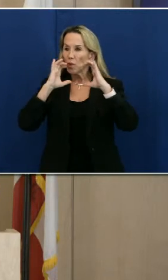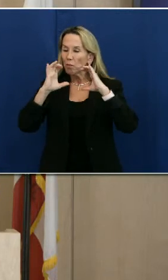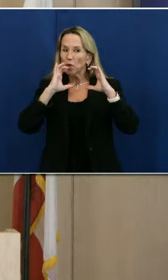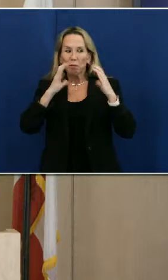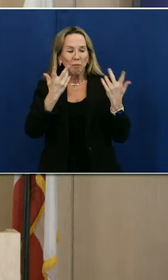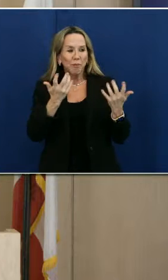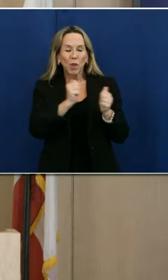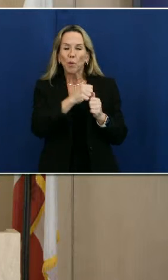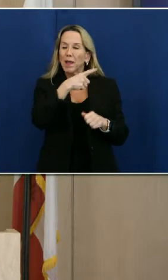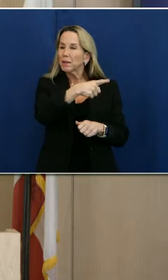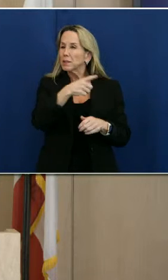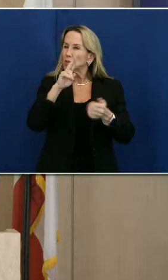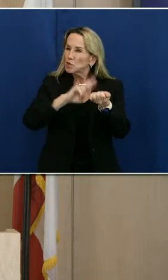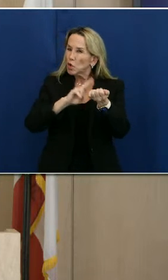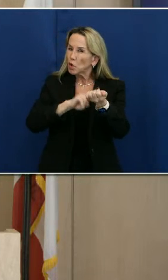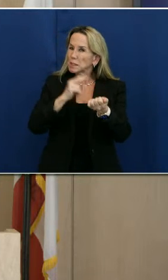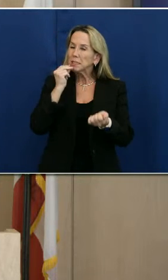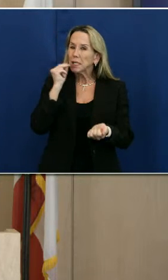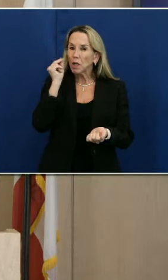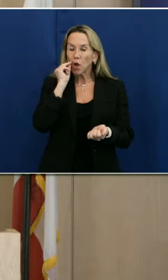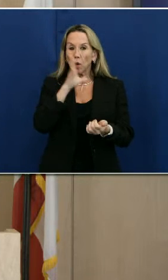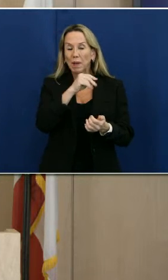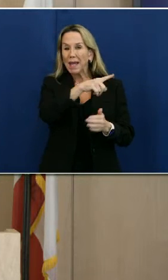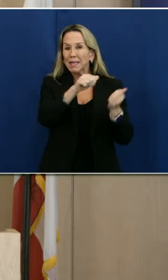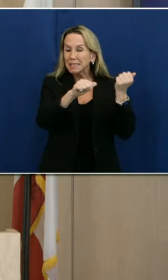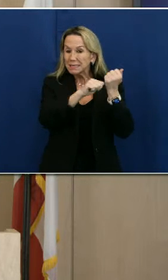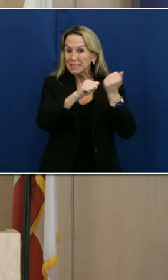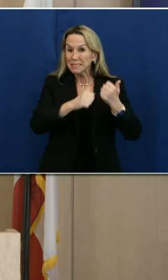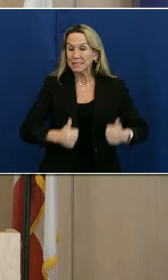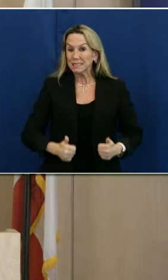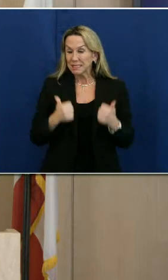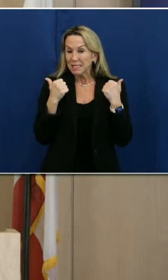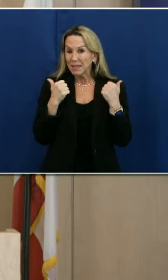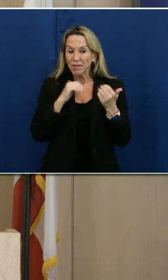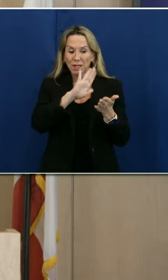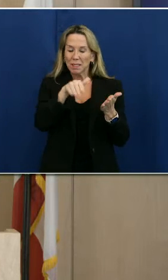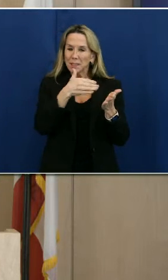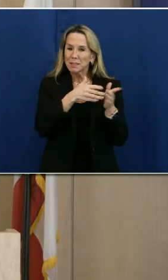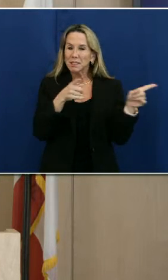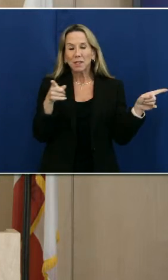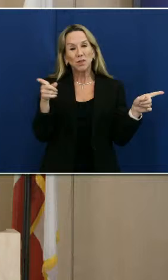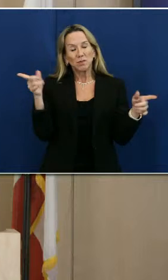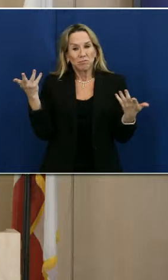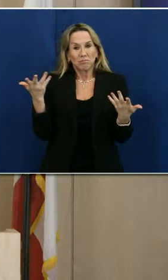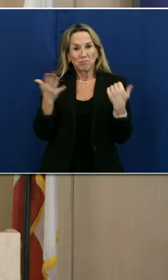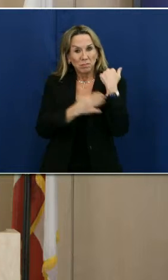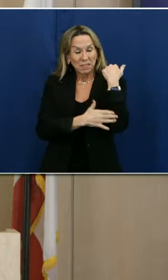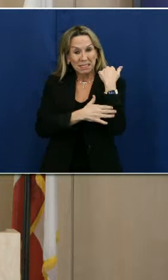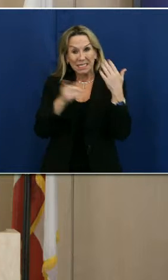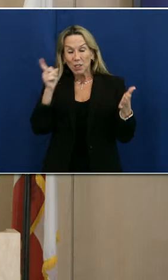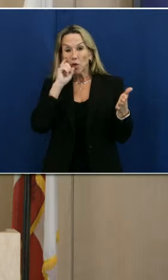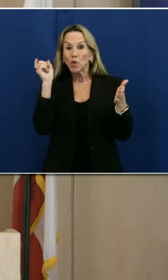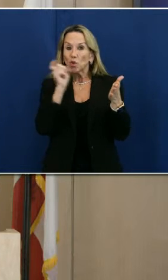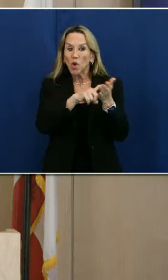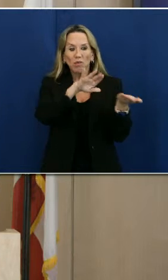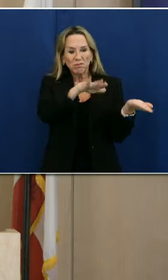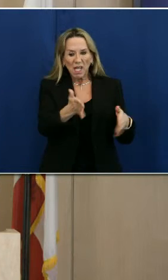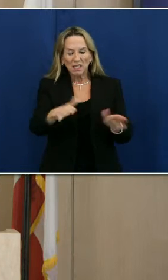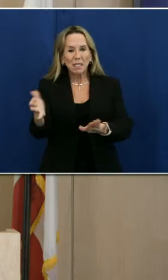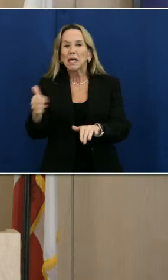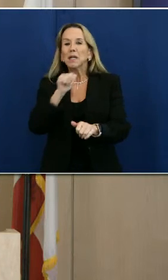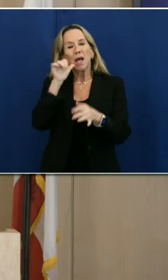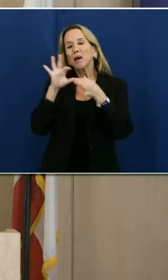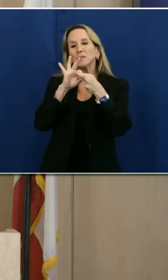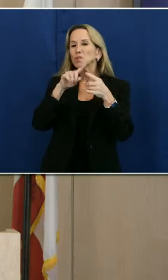and assisted living centers could be causing severe health problems. Has the county noticed an uptick in non-COVID related deaths in these